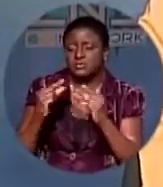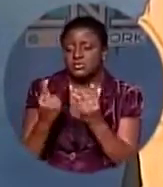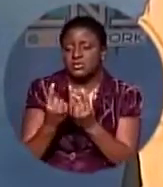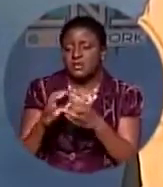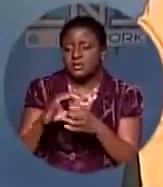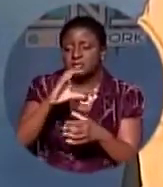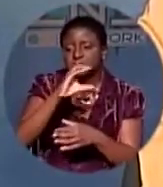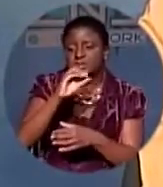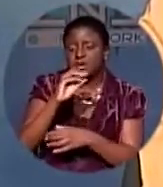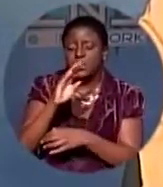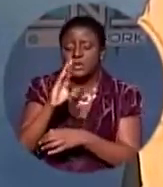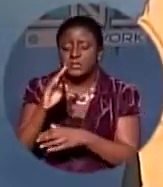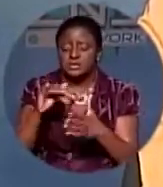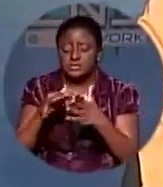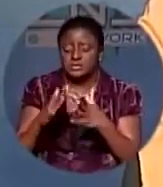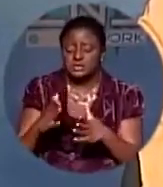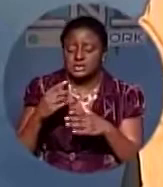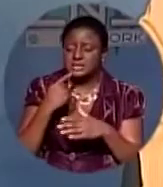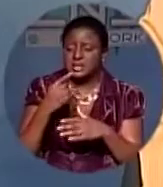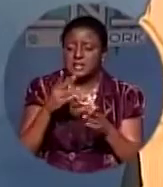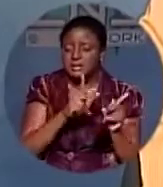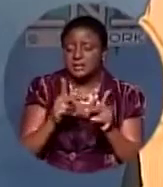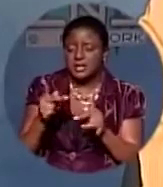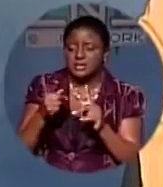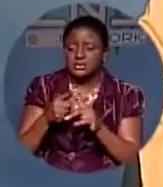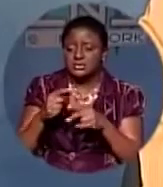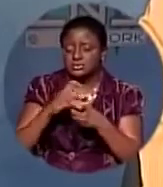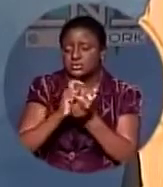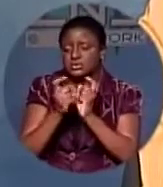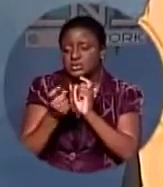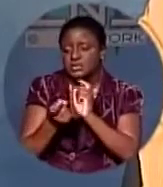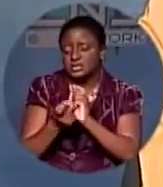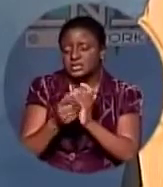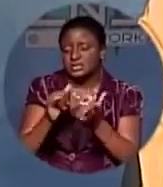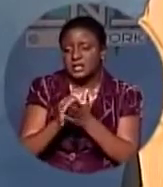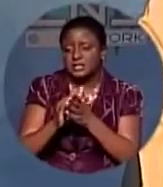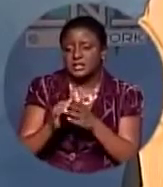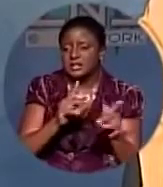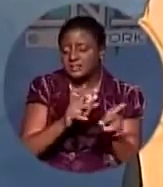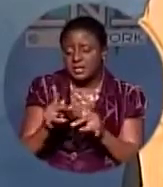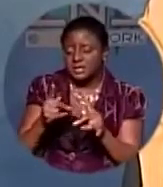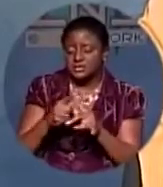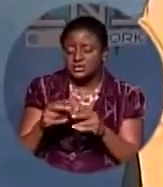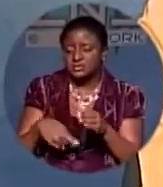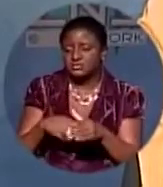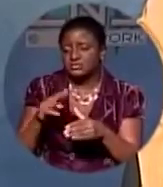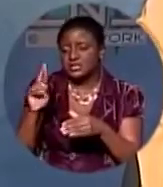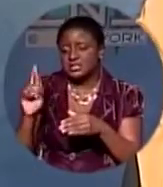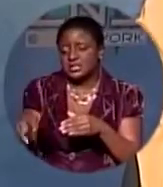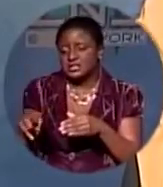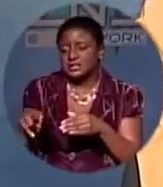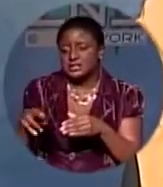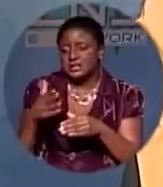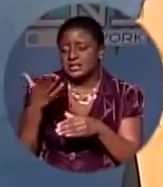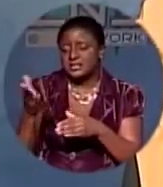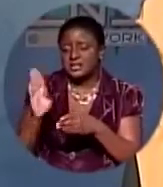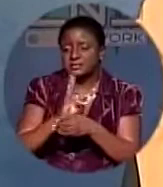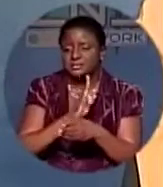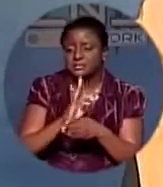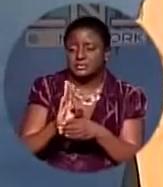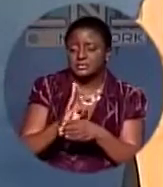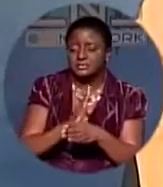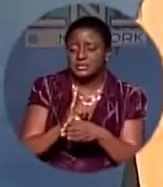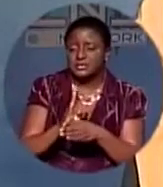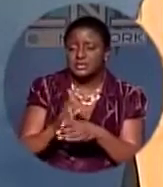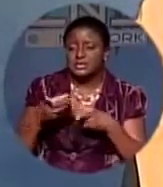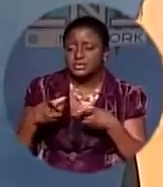bring a major boost to the film industry by releasing a number of their documentaries and films to thousands of students during